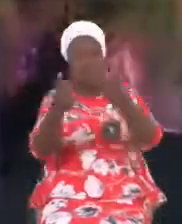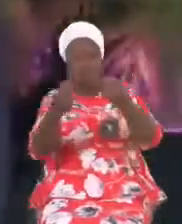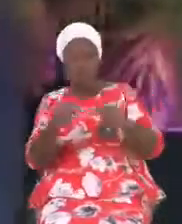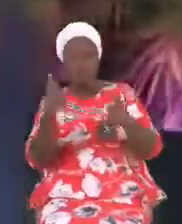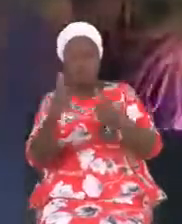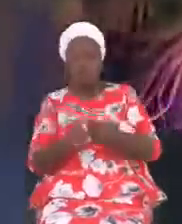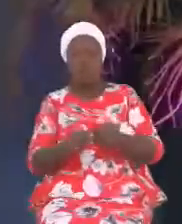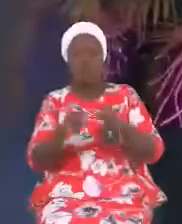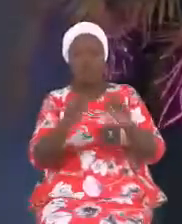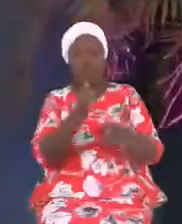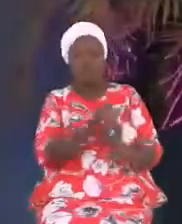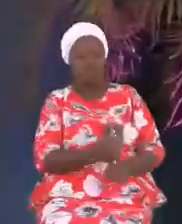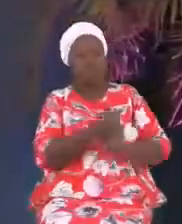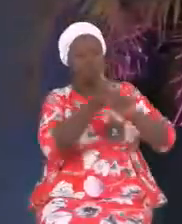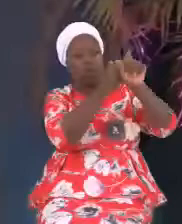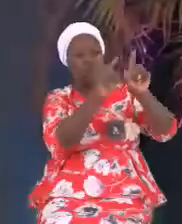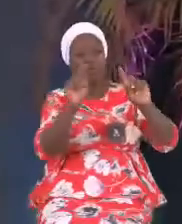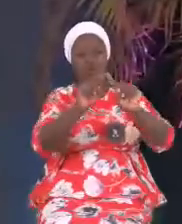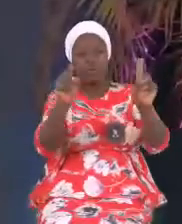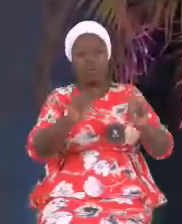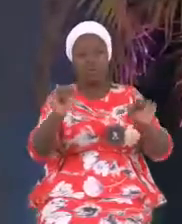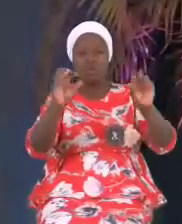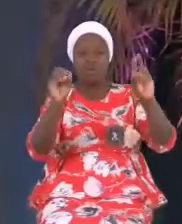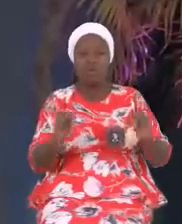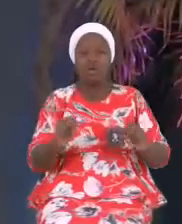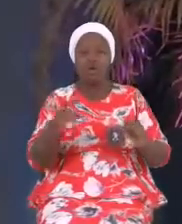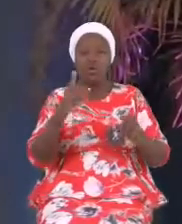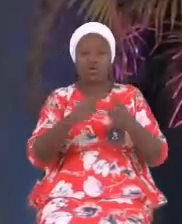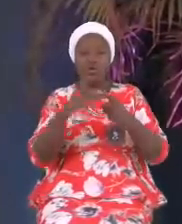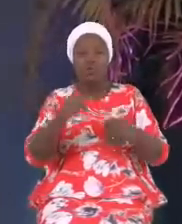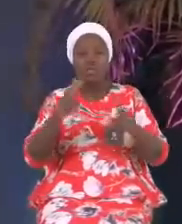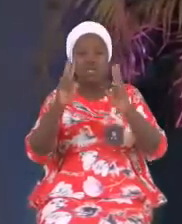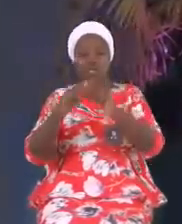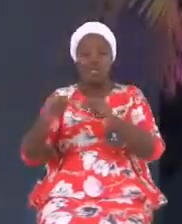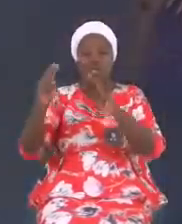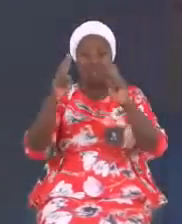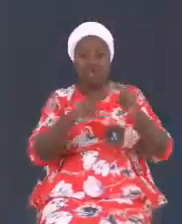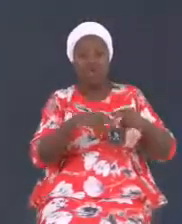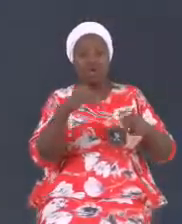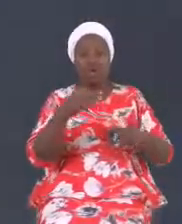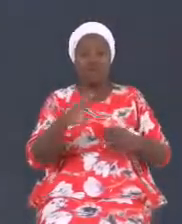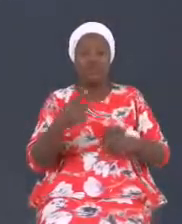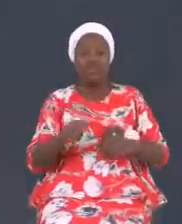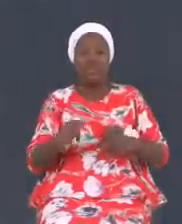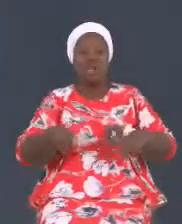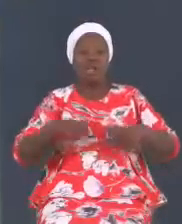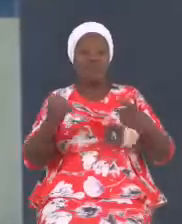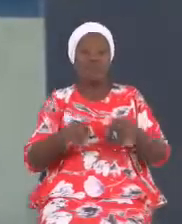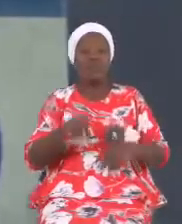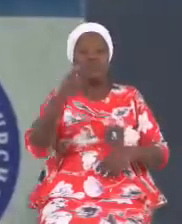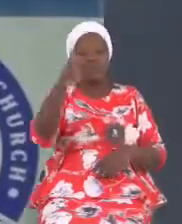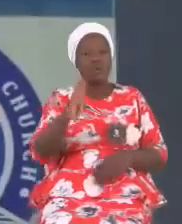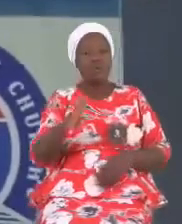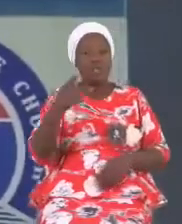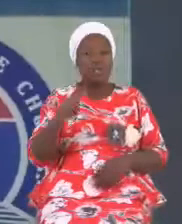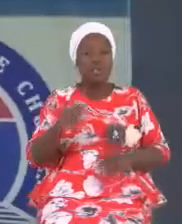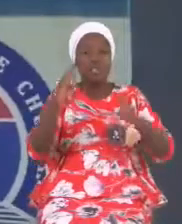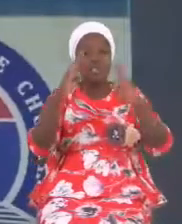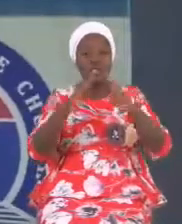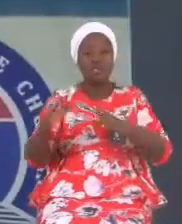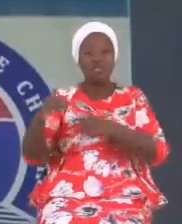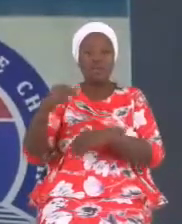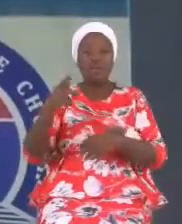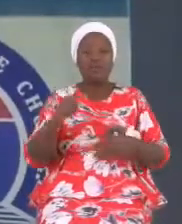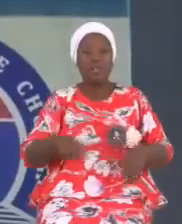Zion, unto the city of the living God. The city of the living God. The city of